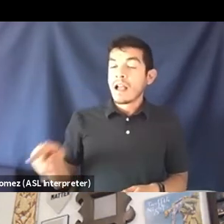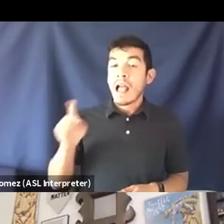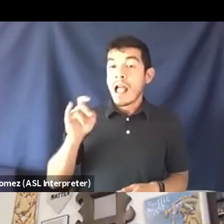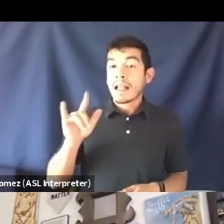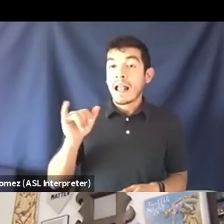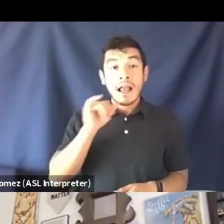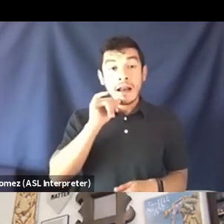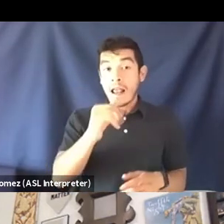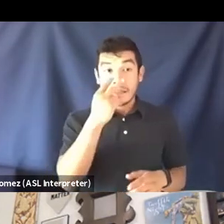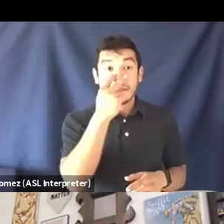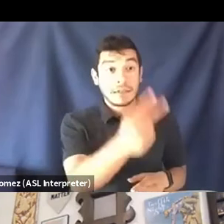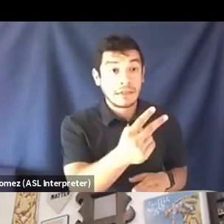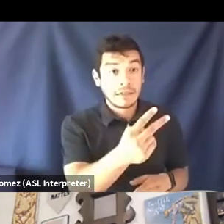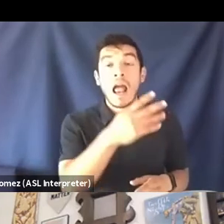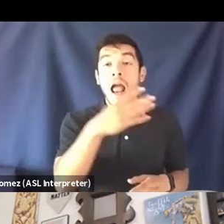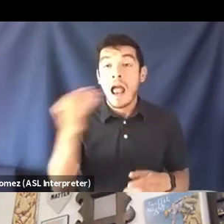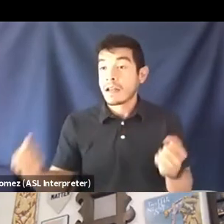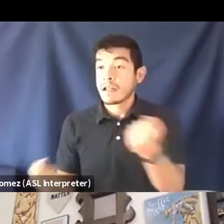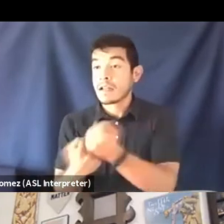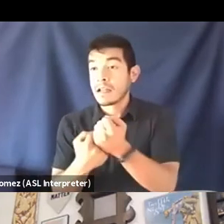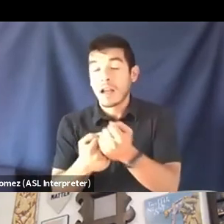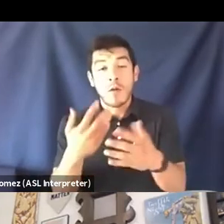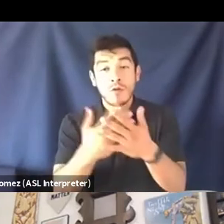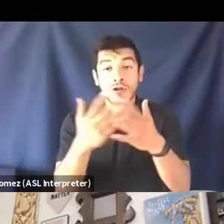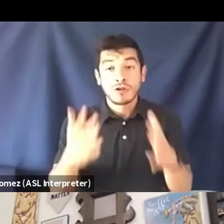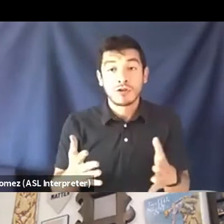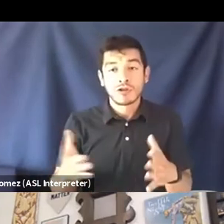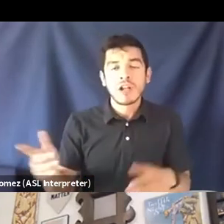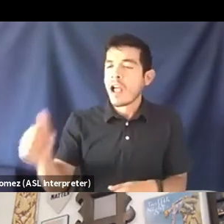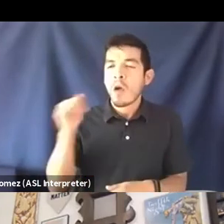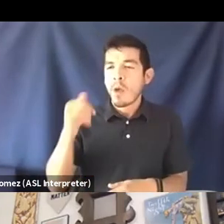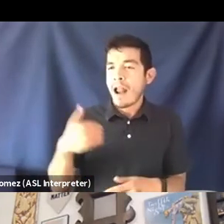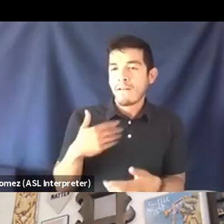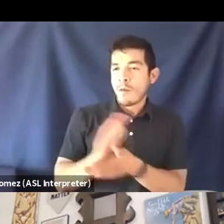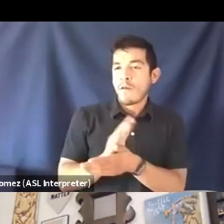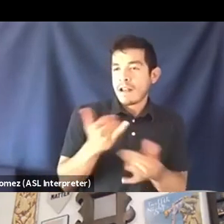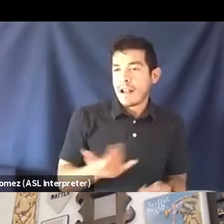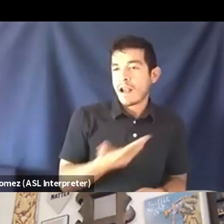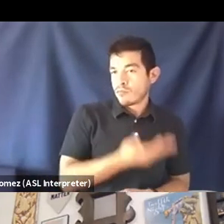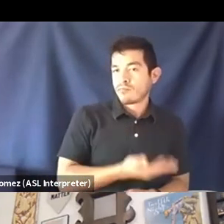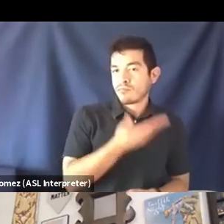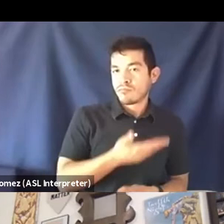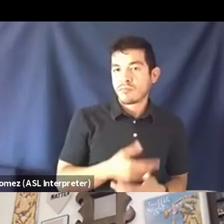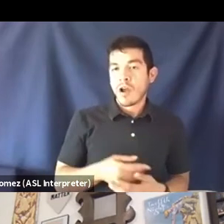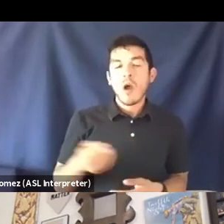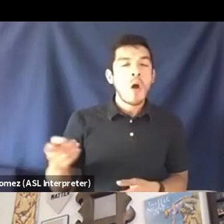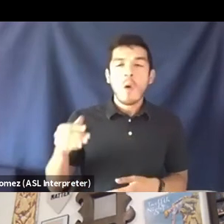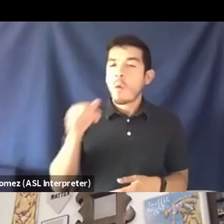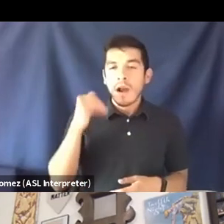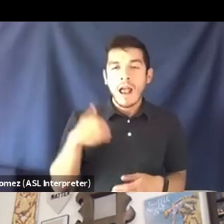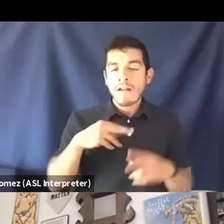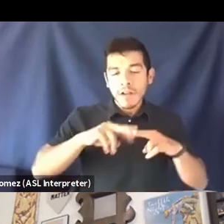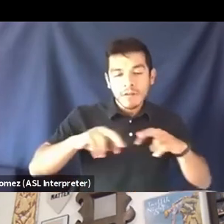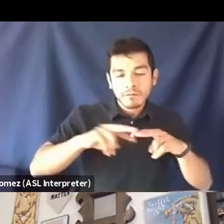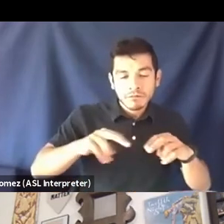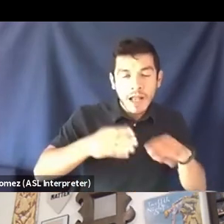also advocating for others, there wouldn't be a film, there wouldn't be the investigation that Justice Now did, the series